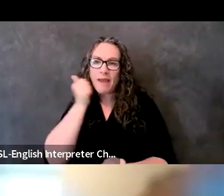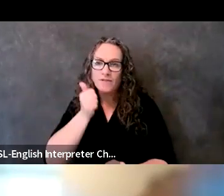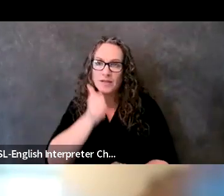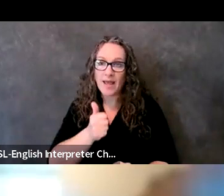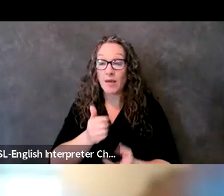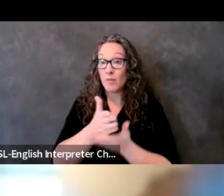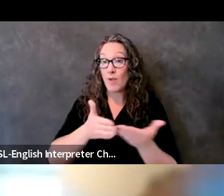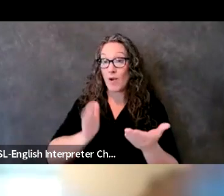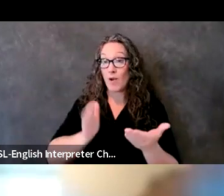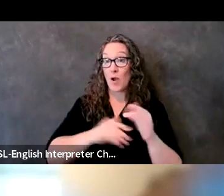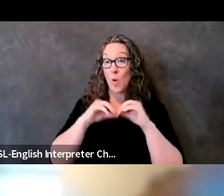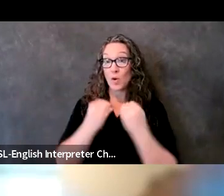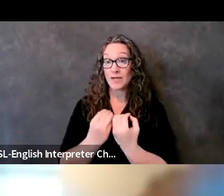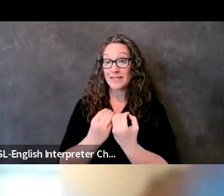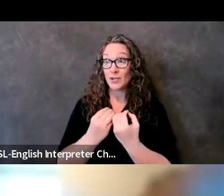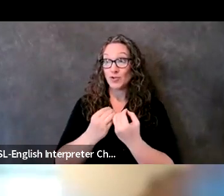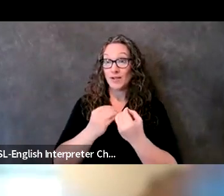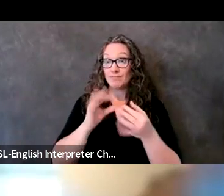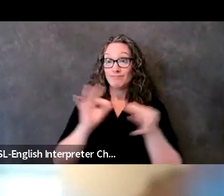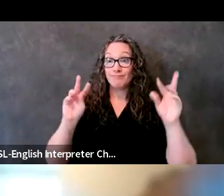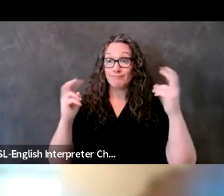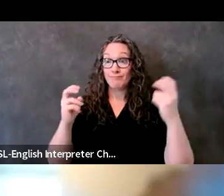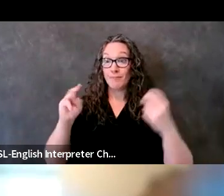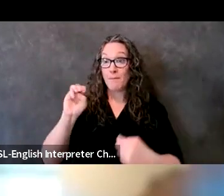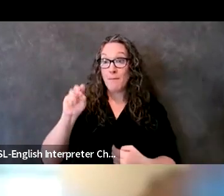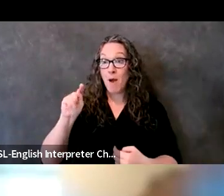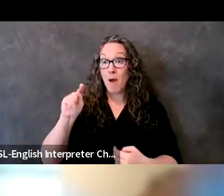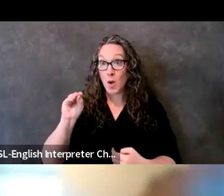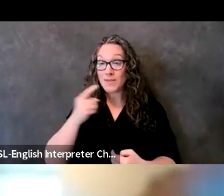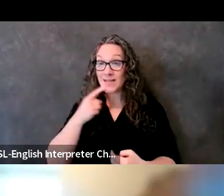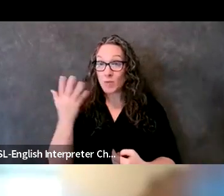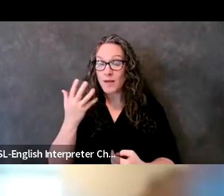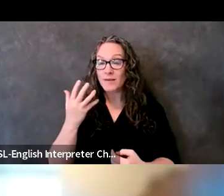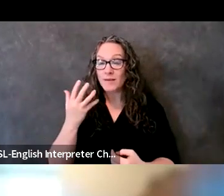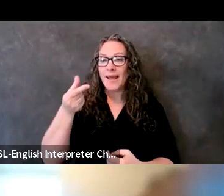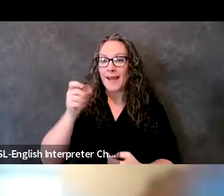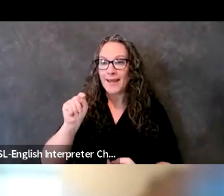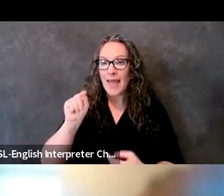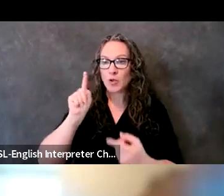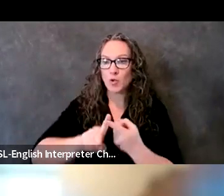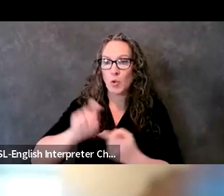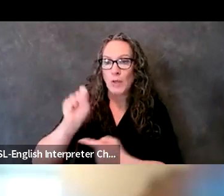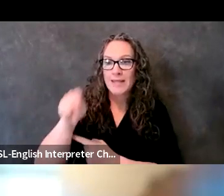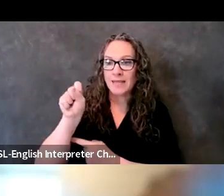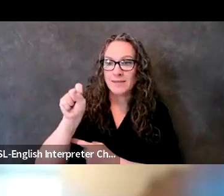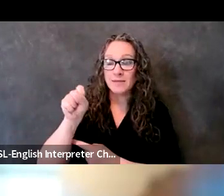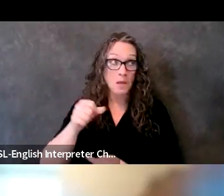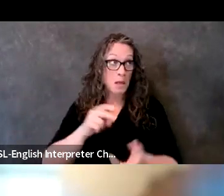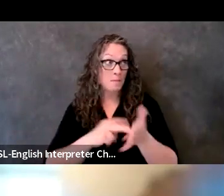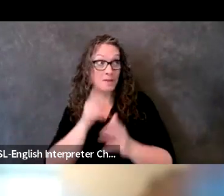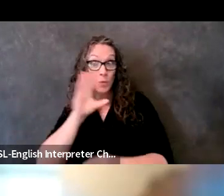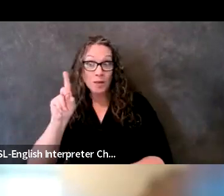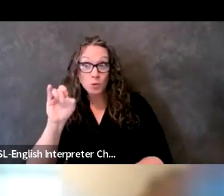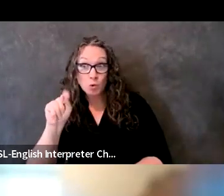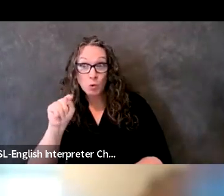motto is get to yes. It doesn't mean that I'm going to do it, right? I always say yes. The answer is always